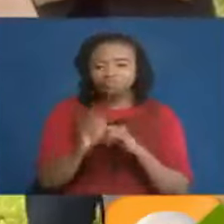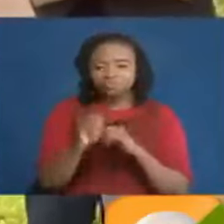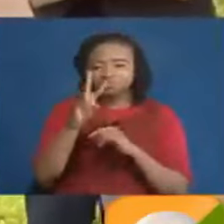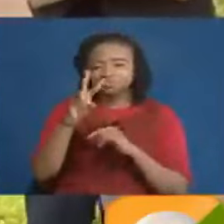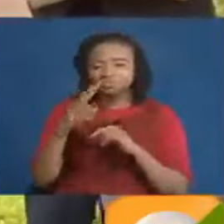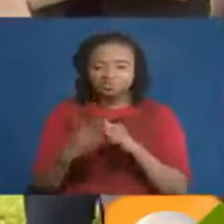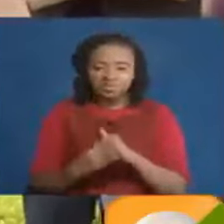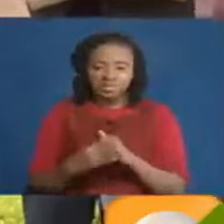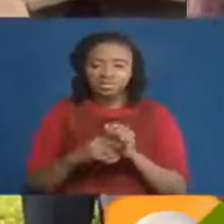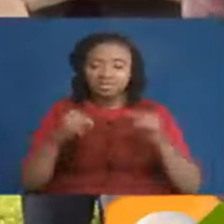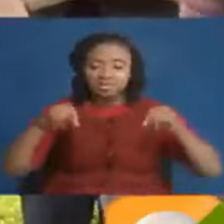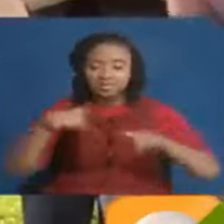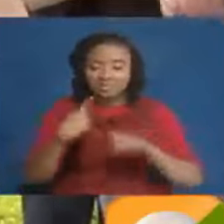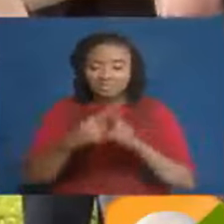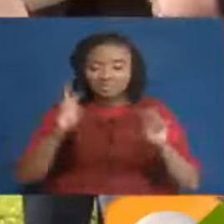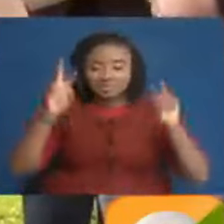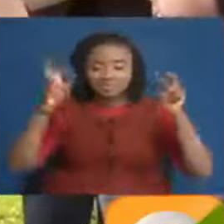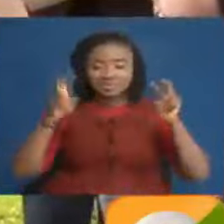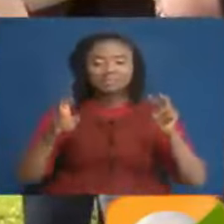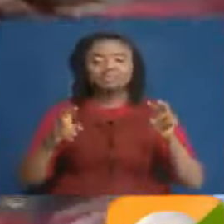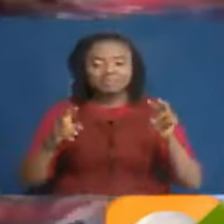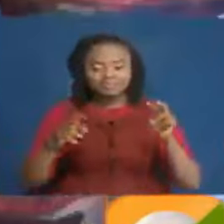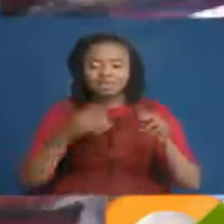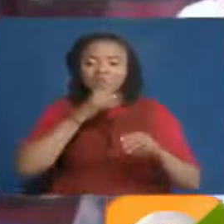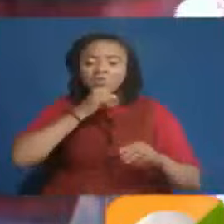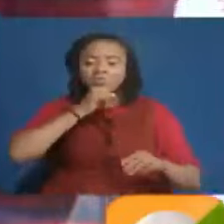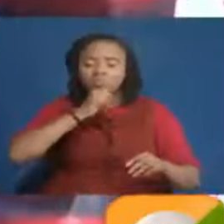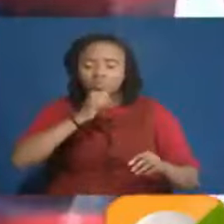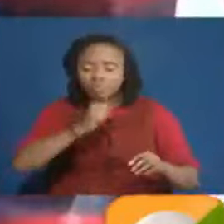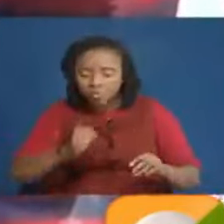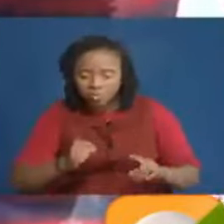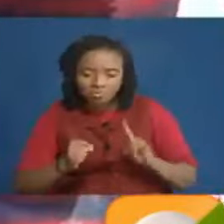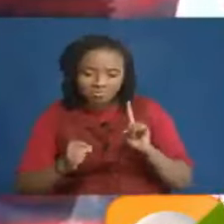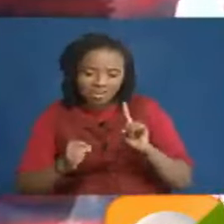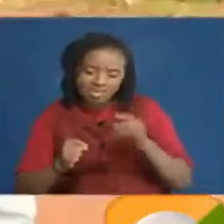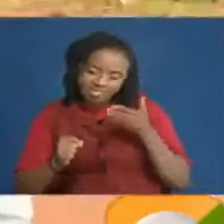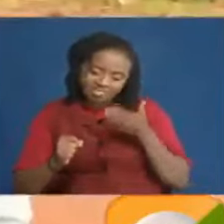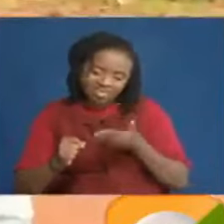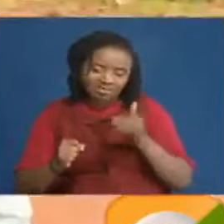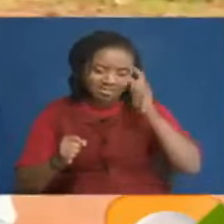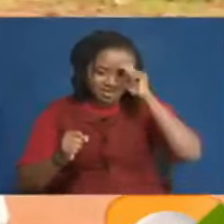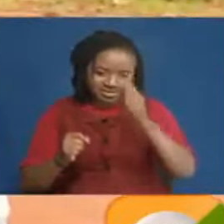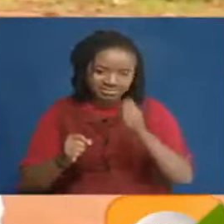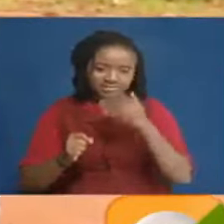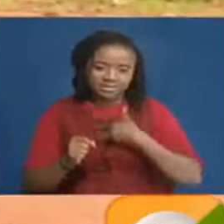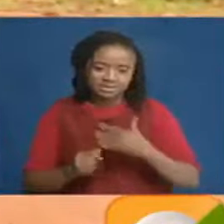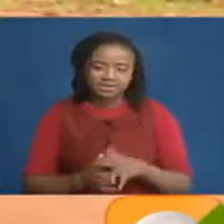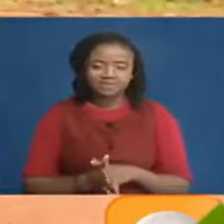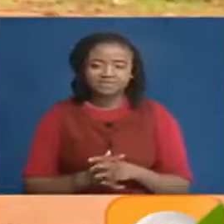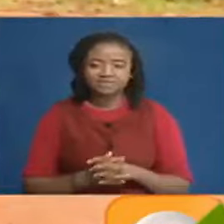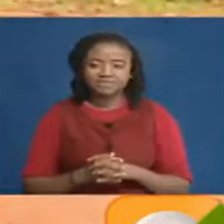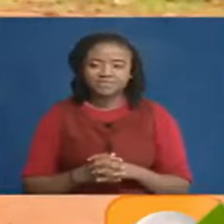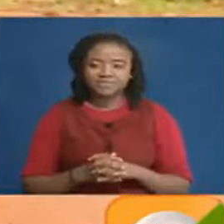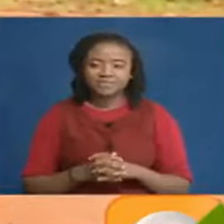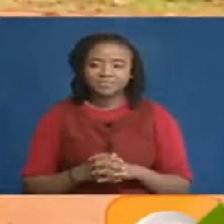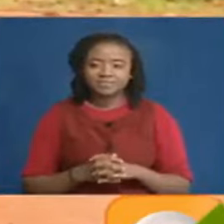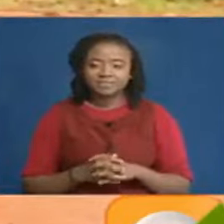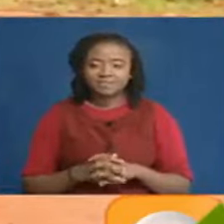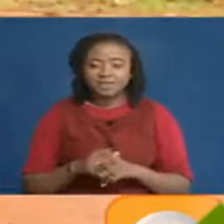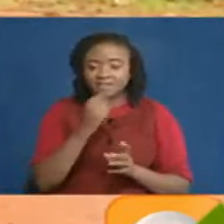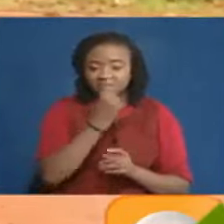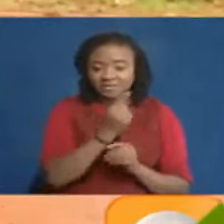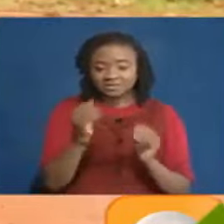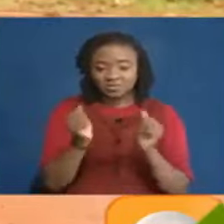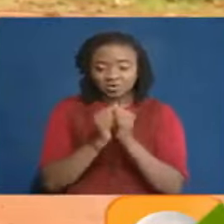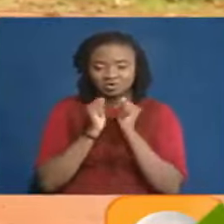year's theme being Aging with Dignity. As the world prepares to mark the International Elderly Day on 1st of October, the senior